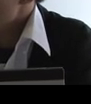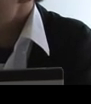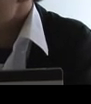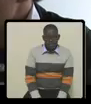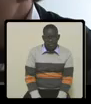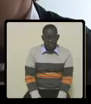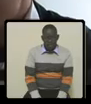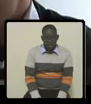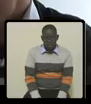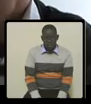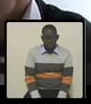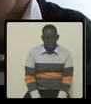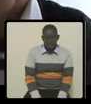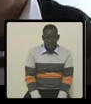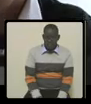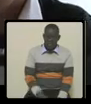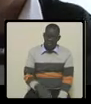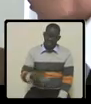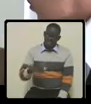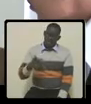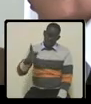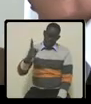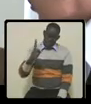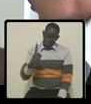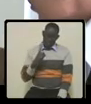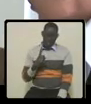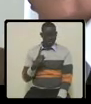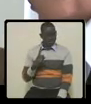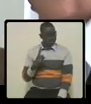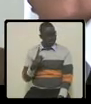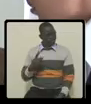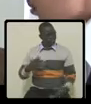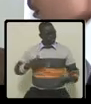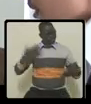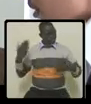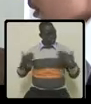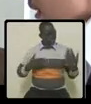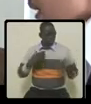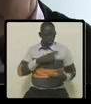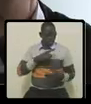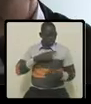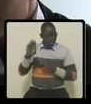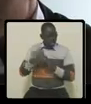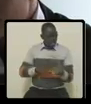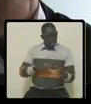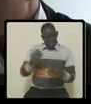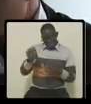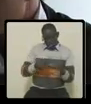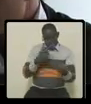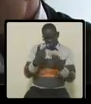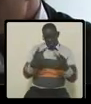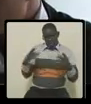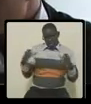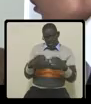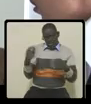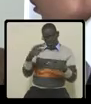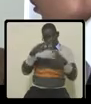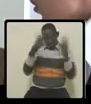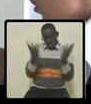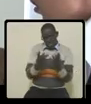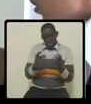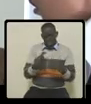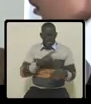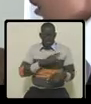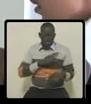Mr. Sienkamp and the principal will be very impressed with your work. The principal? Why will he be there? Well, he's visiting our geography class tomorrow. And